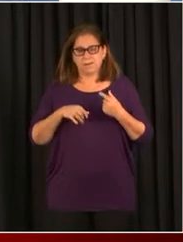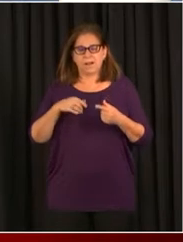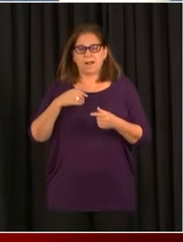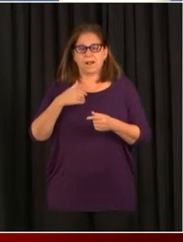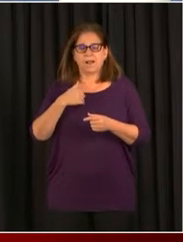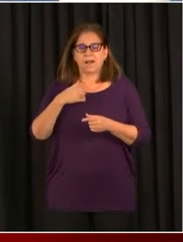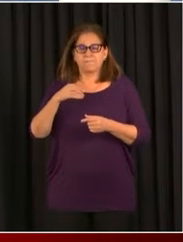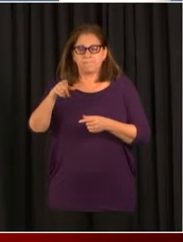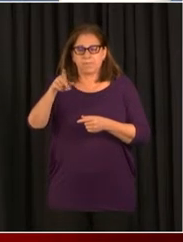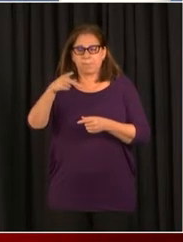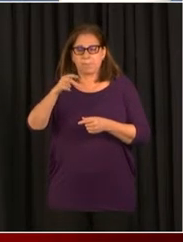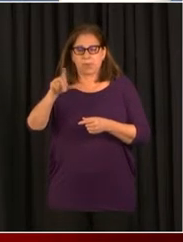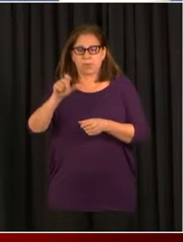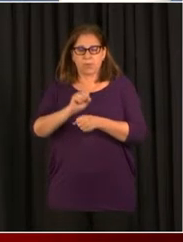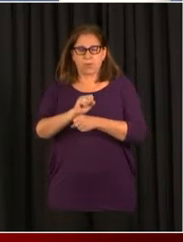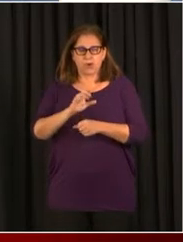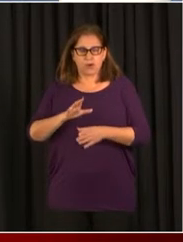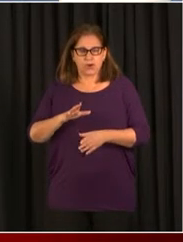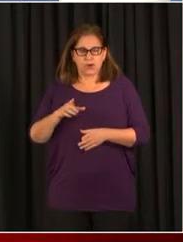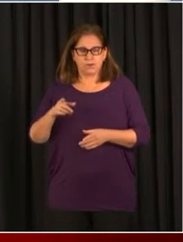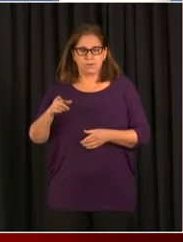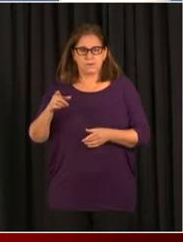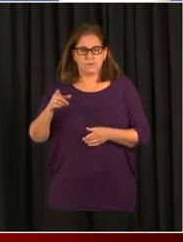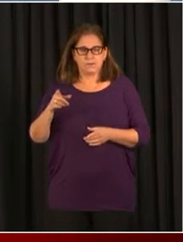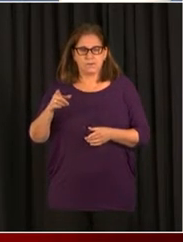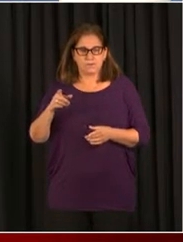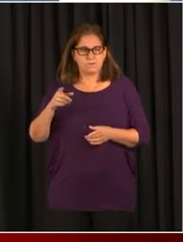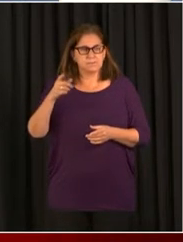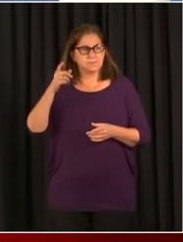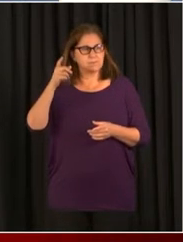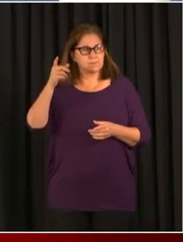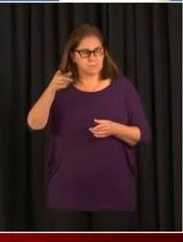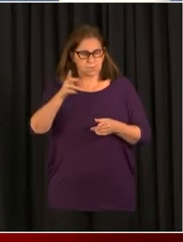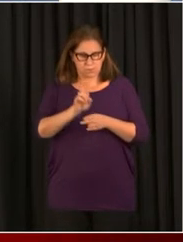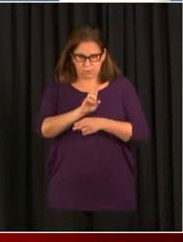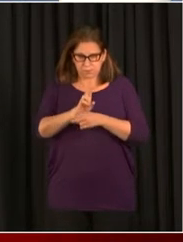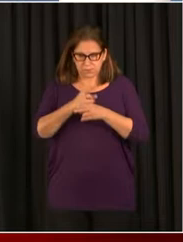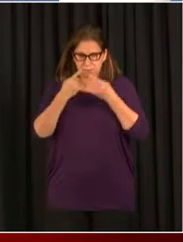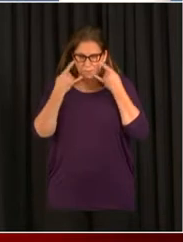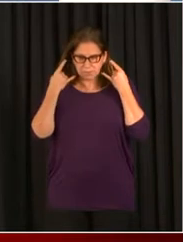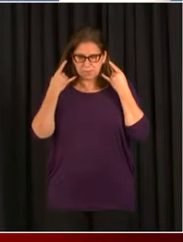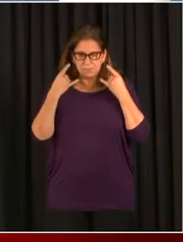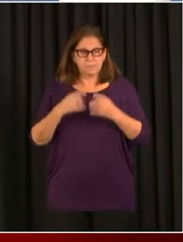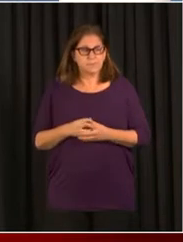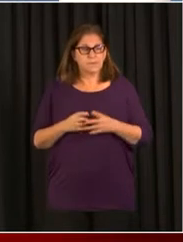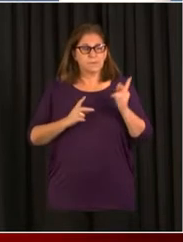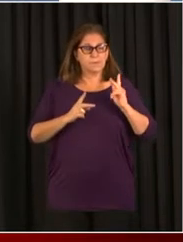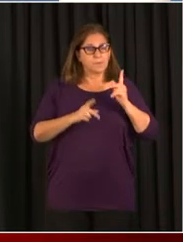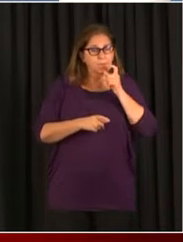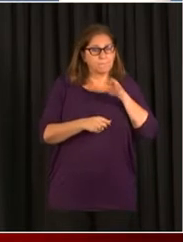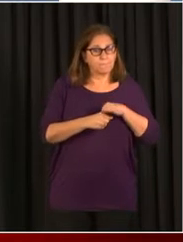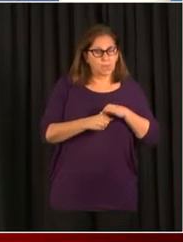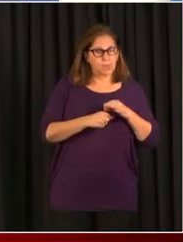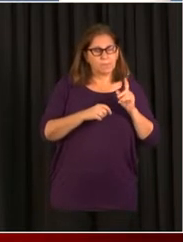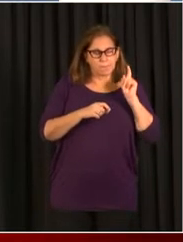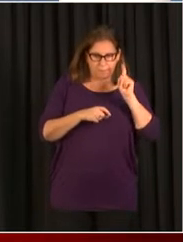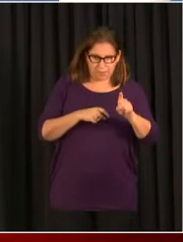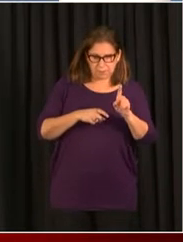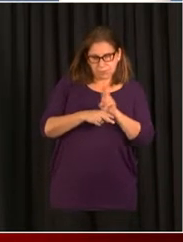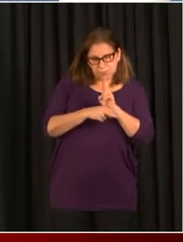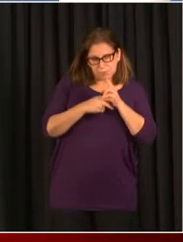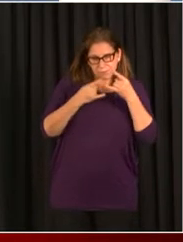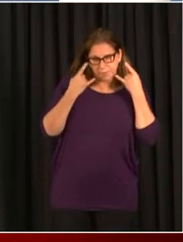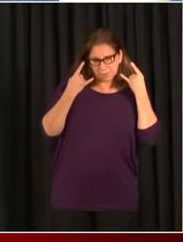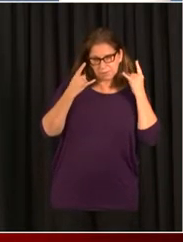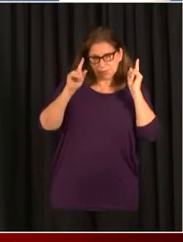want people to know that they should be wearing a mask when they go, and that they should have a plan. We know that BOEE has